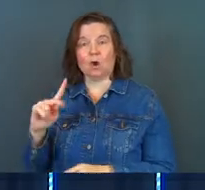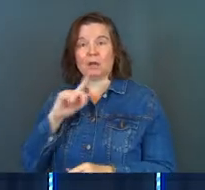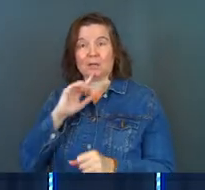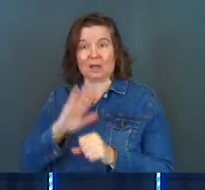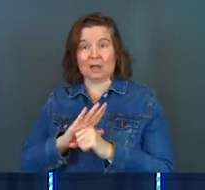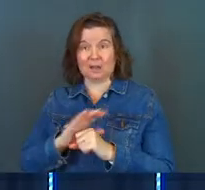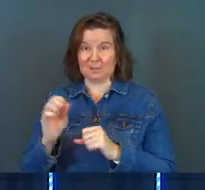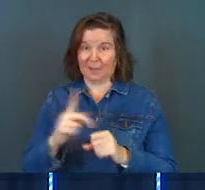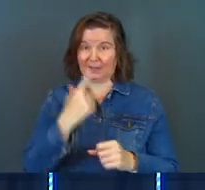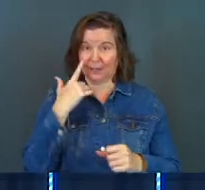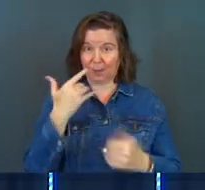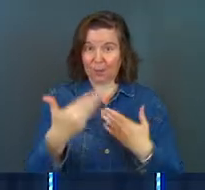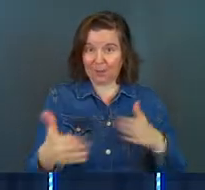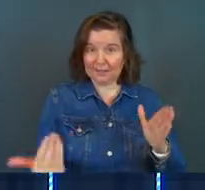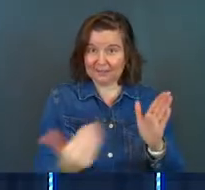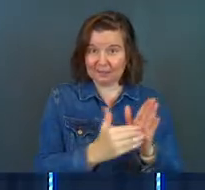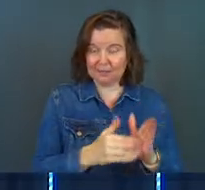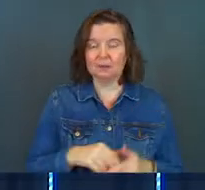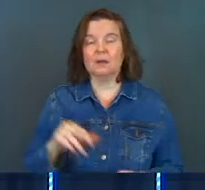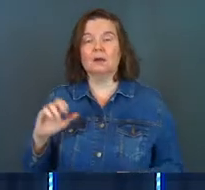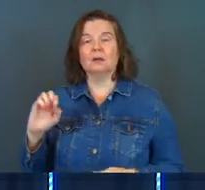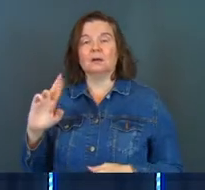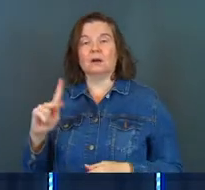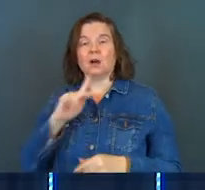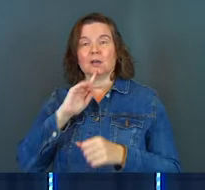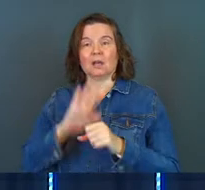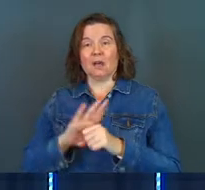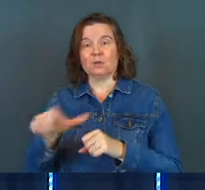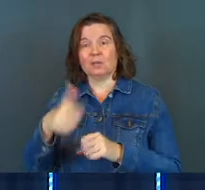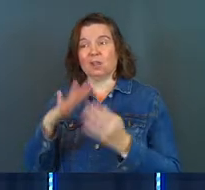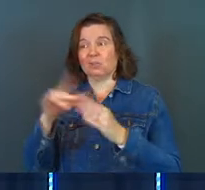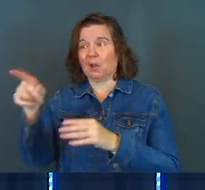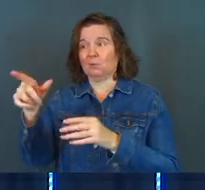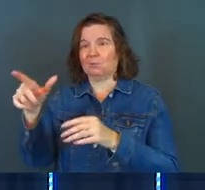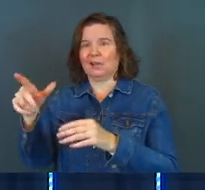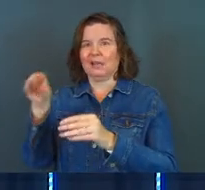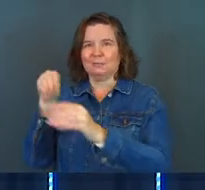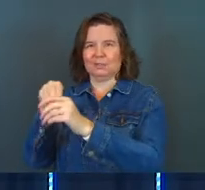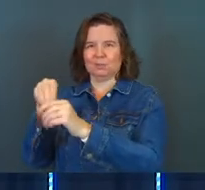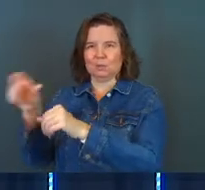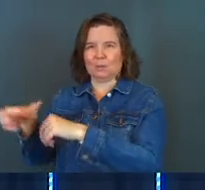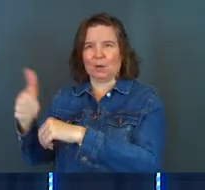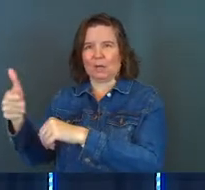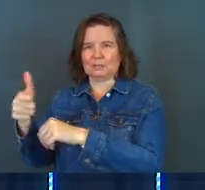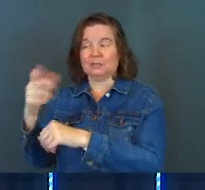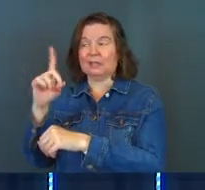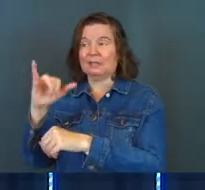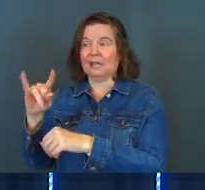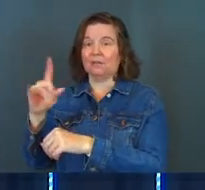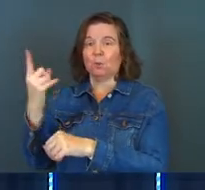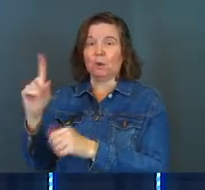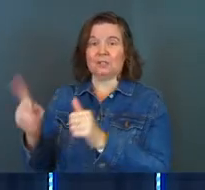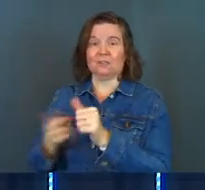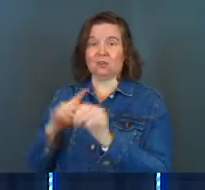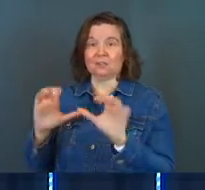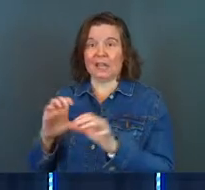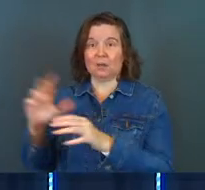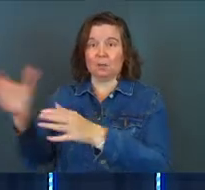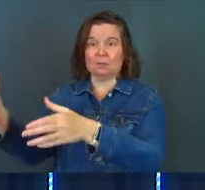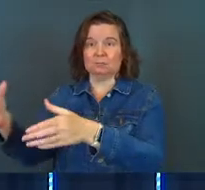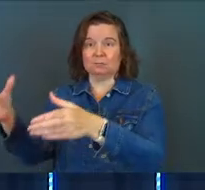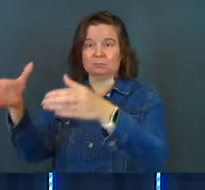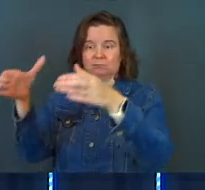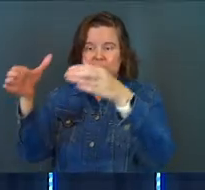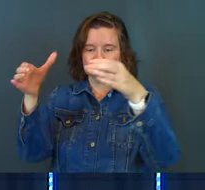back to the gold box again. The Ark of the Covenant was in another town. It had been stored somewhere else. And David, one of his first acts as king, is